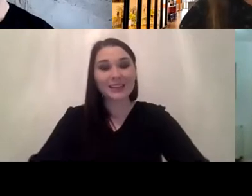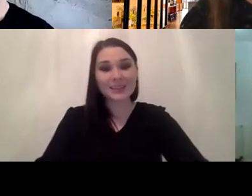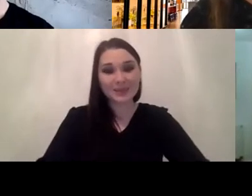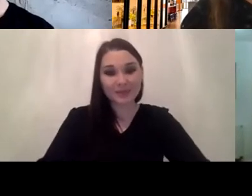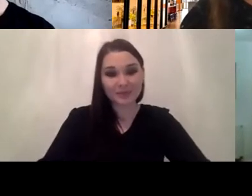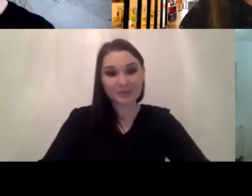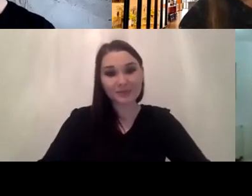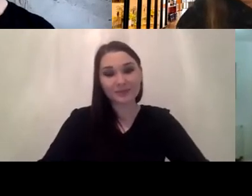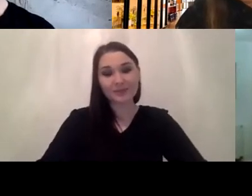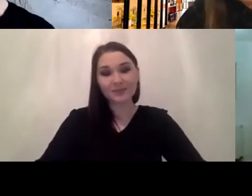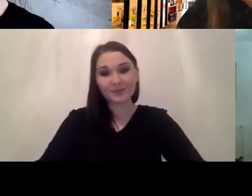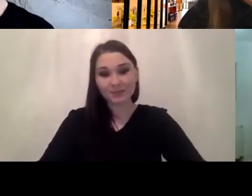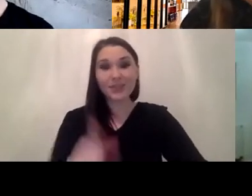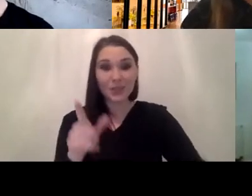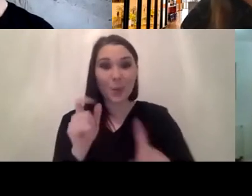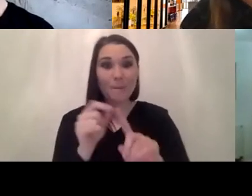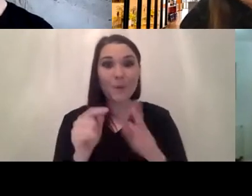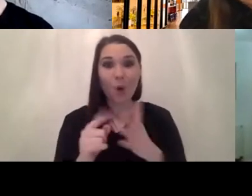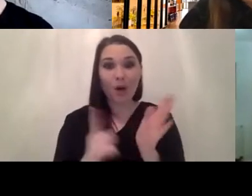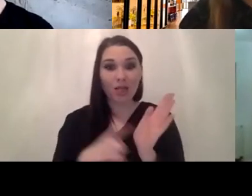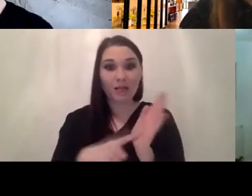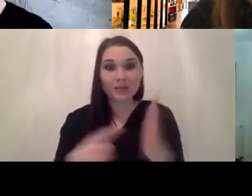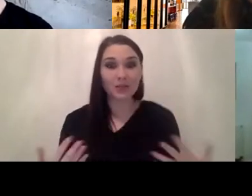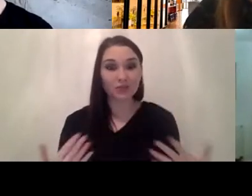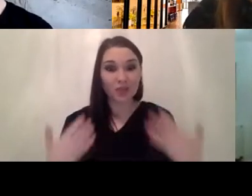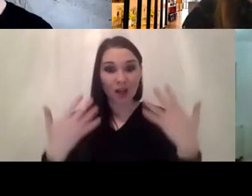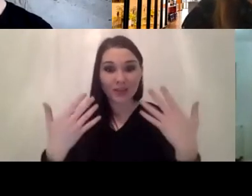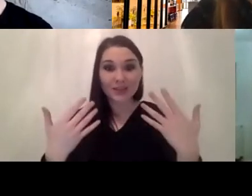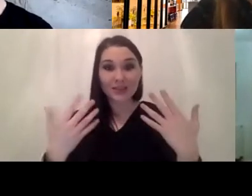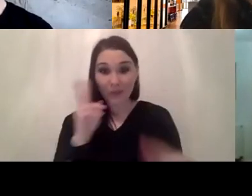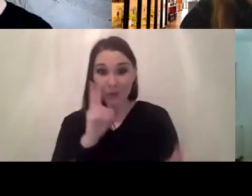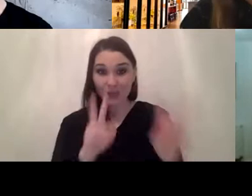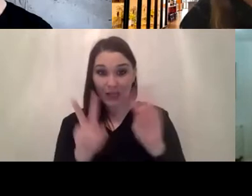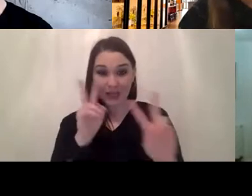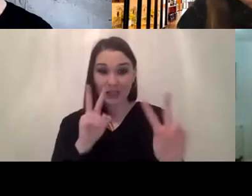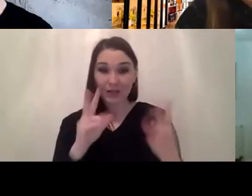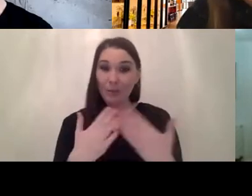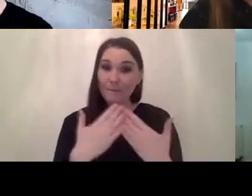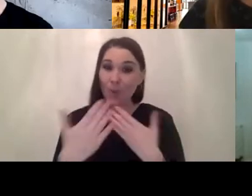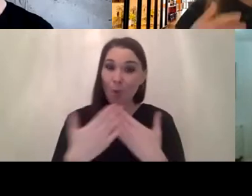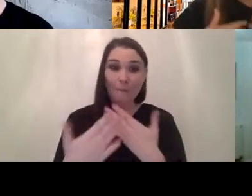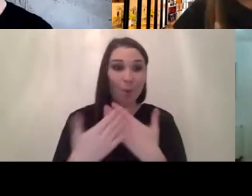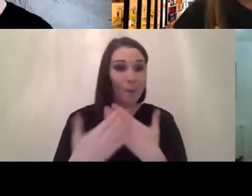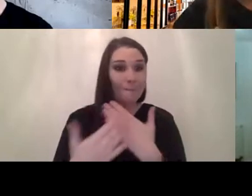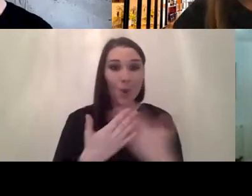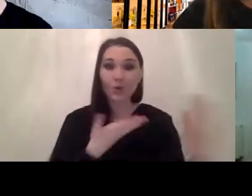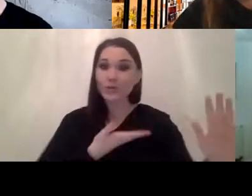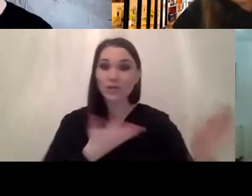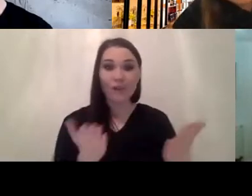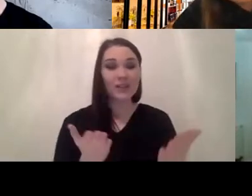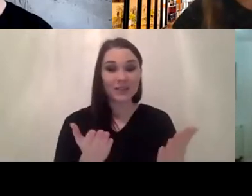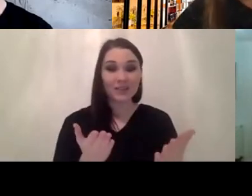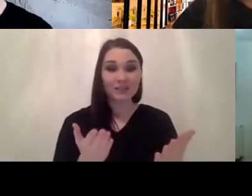from the poll results, there are more and more services up and coming. But when the COVID hit, personally, I